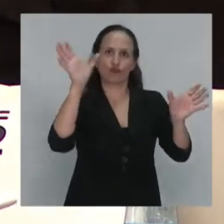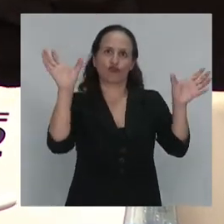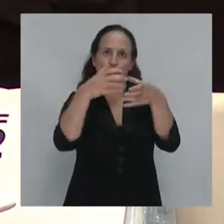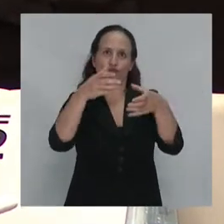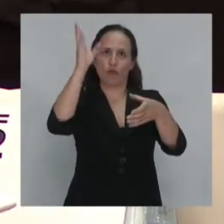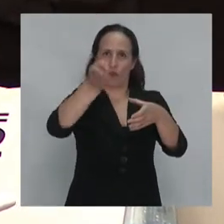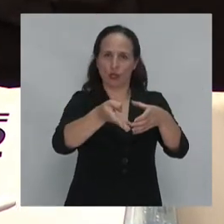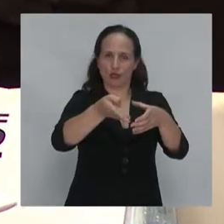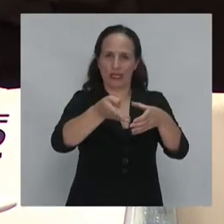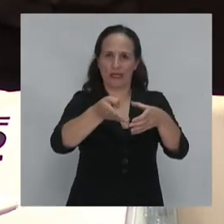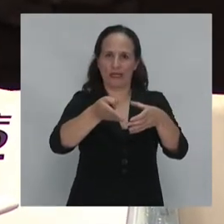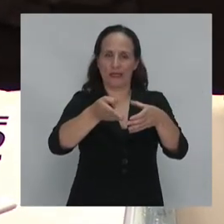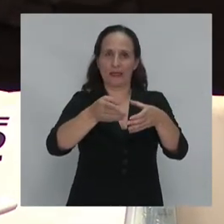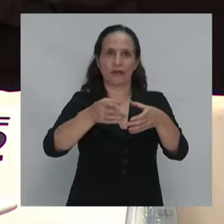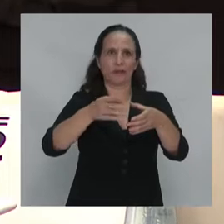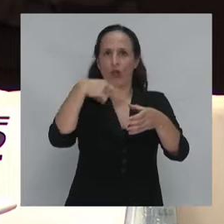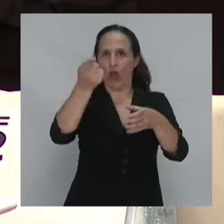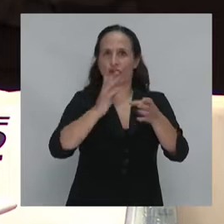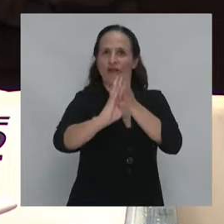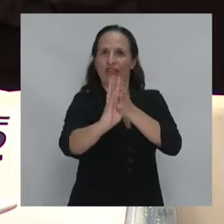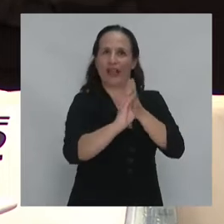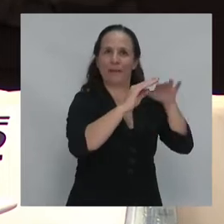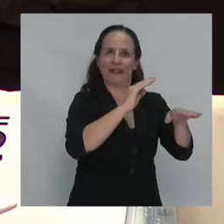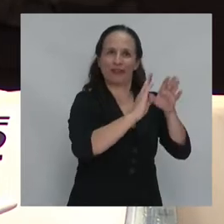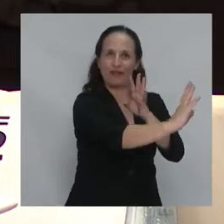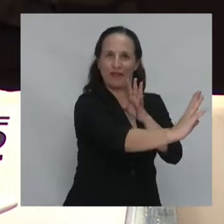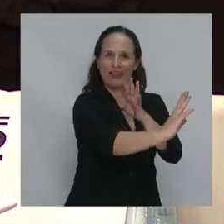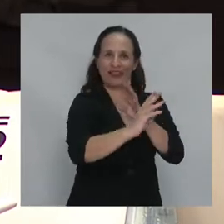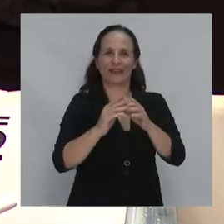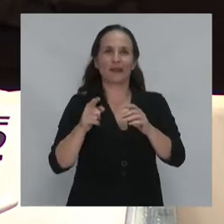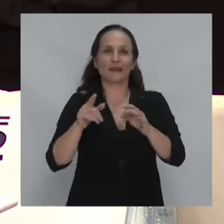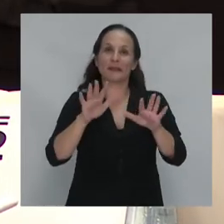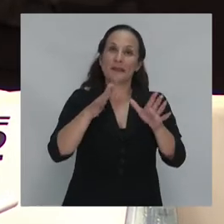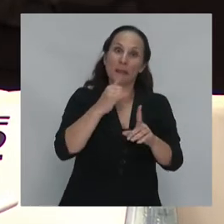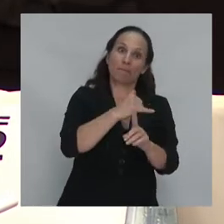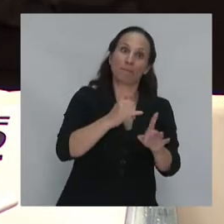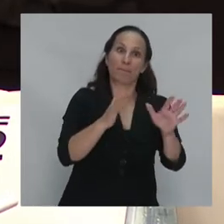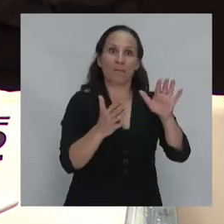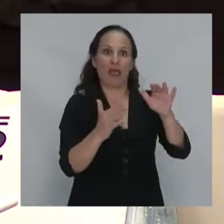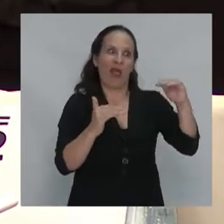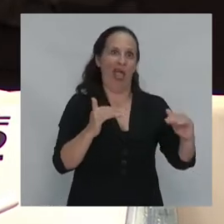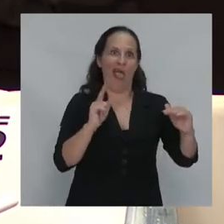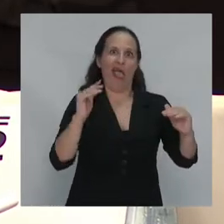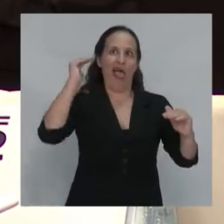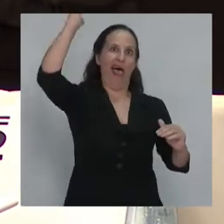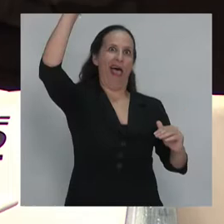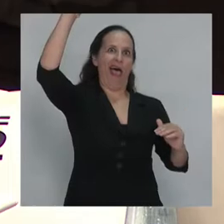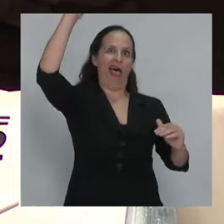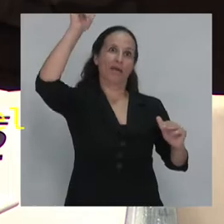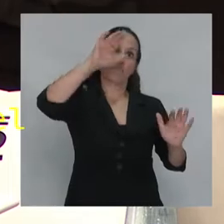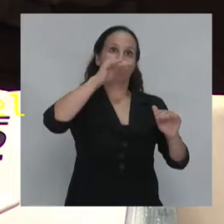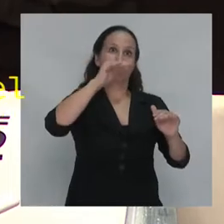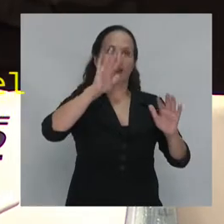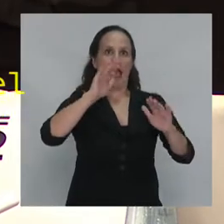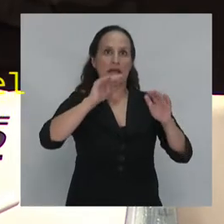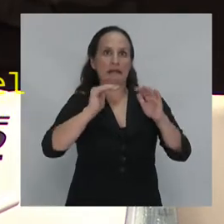the average will be the highest and then you get taller people the percentage will be going down very tall people over two meters